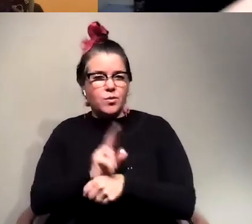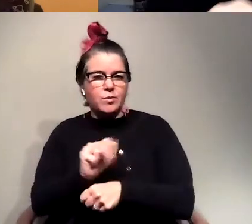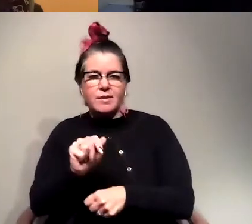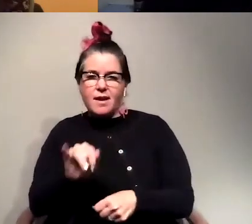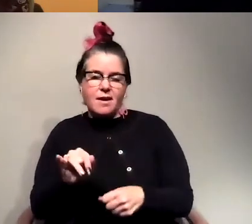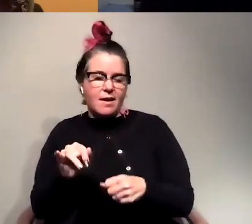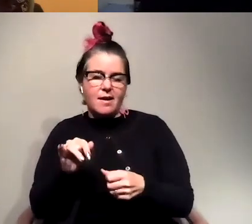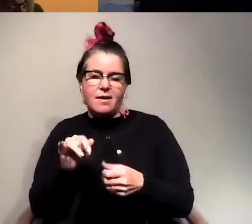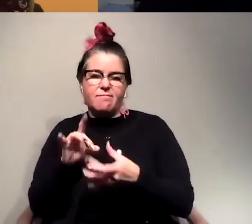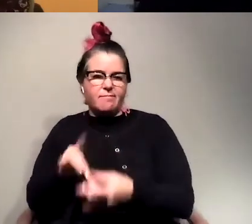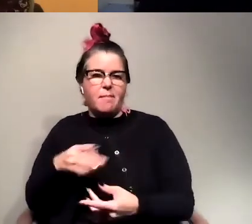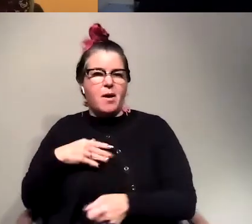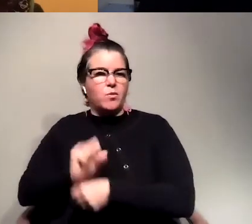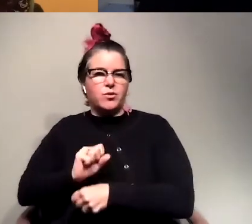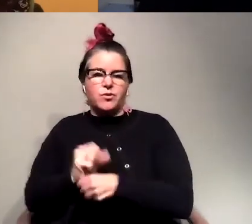right now.